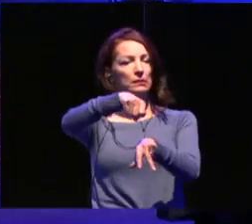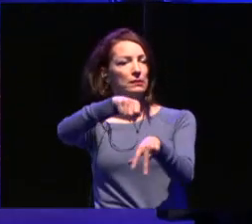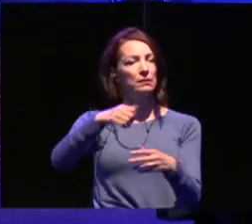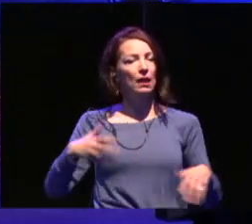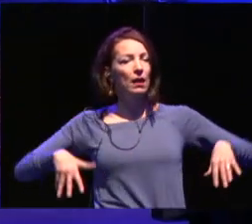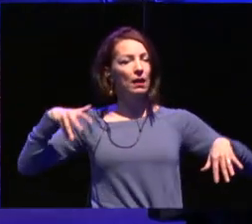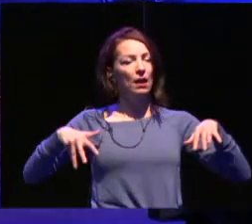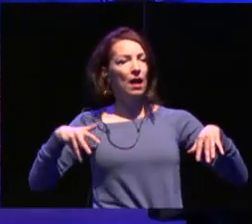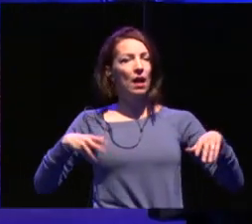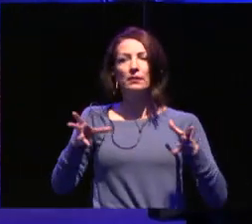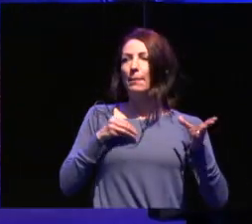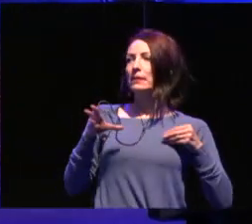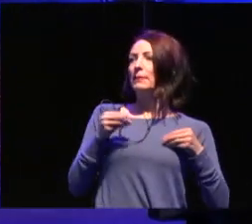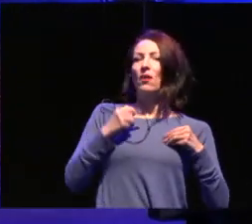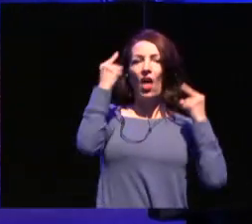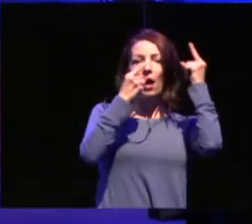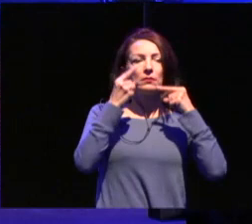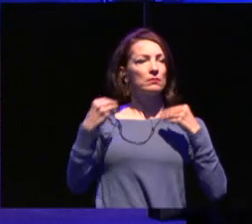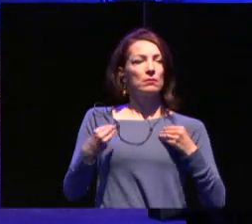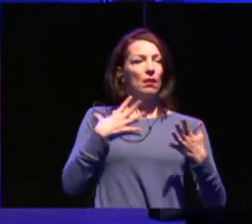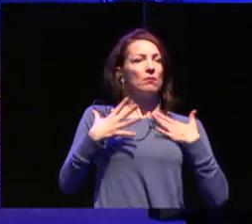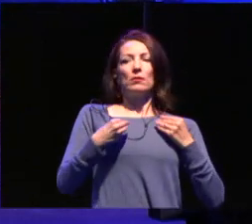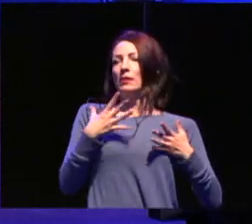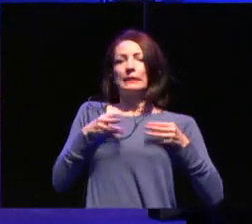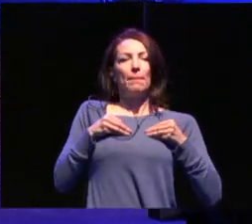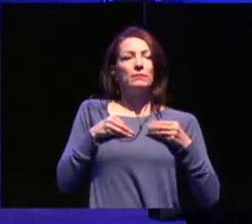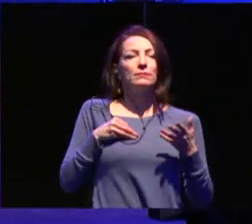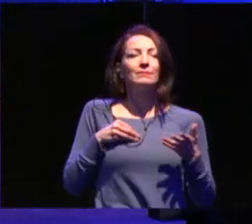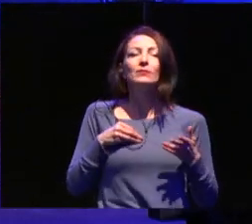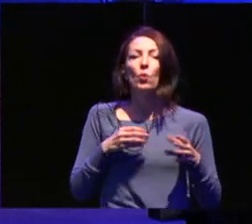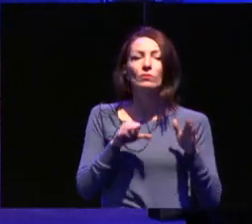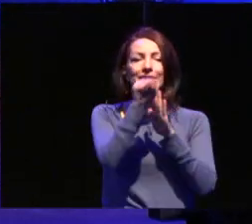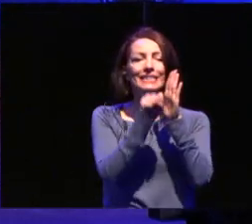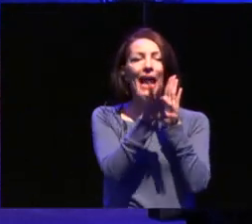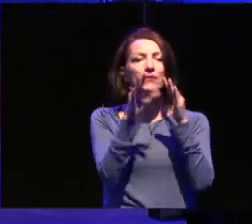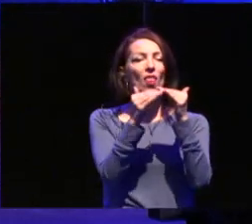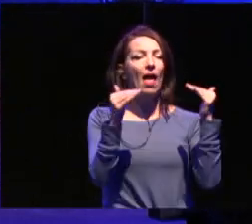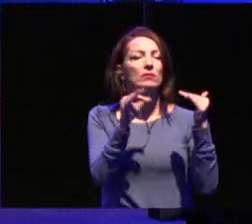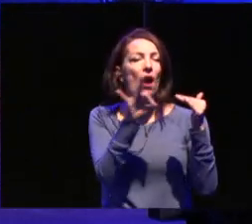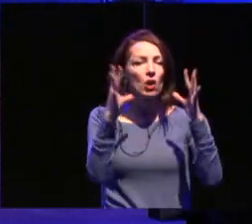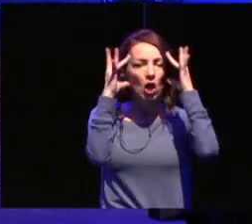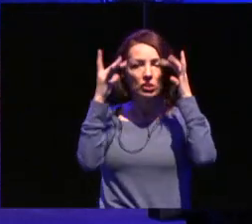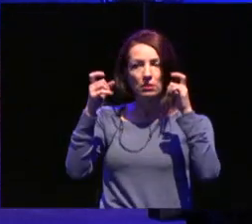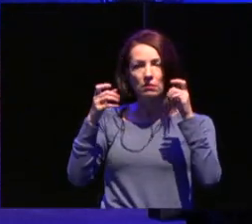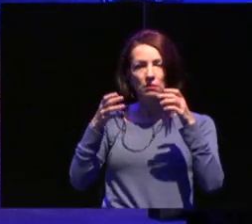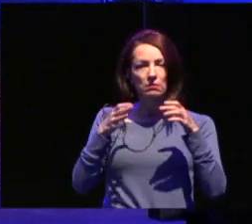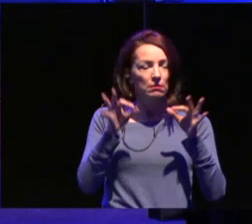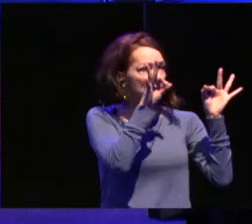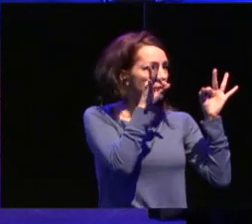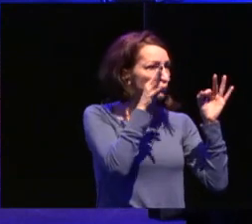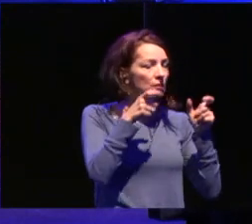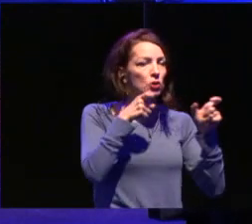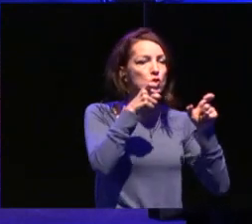through, you see. You will begin to see states of consciousness have people's attention. and just moving through the world. It's